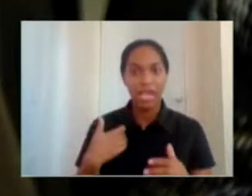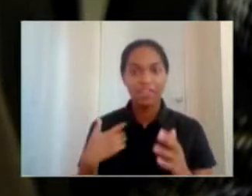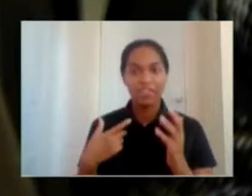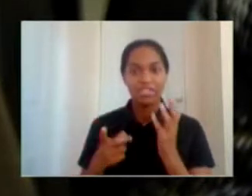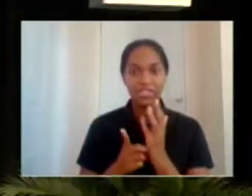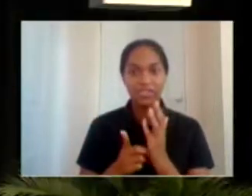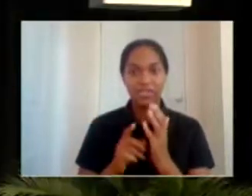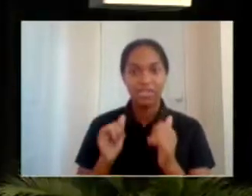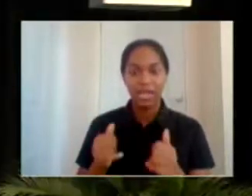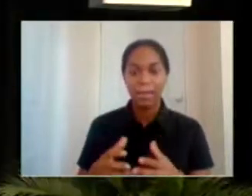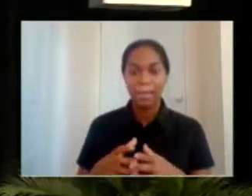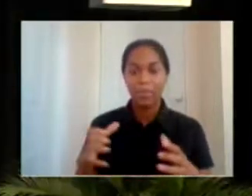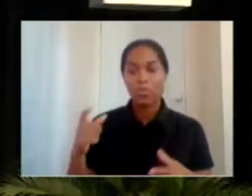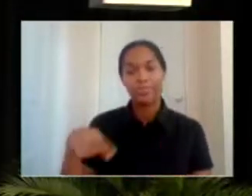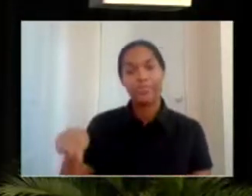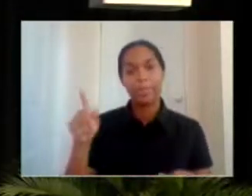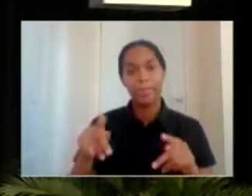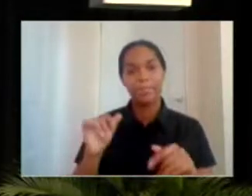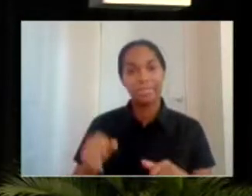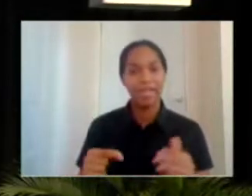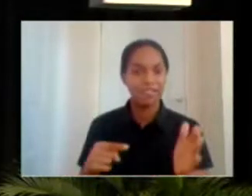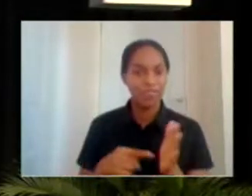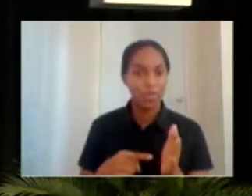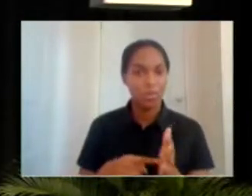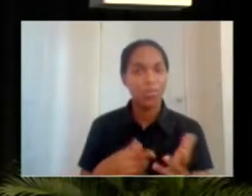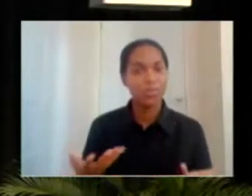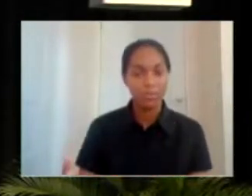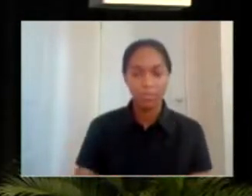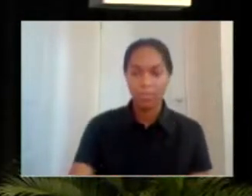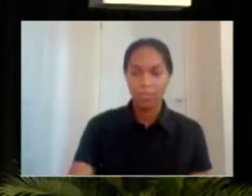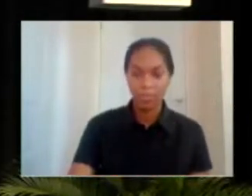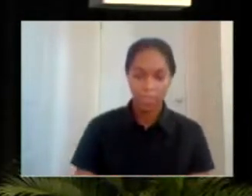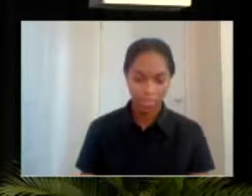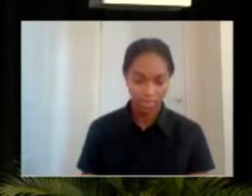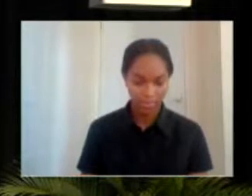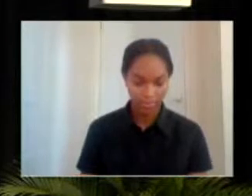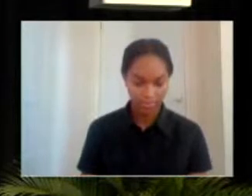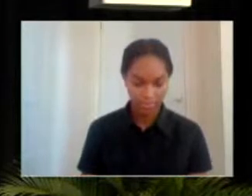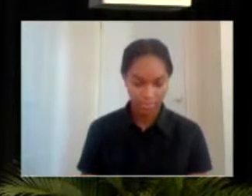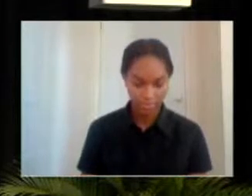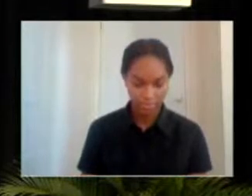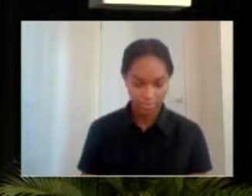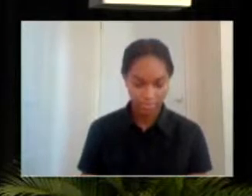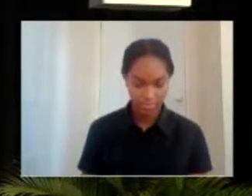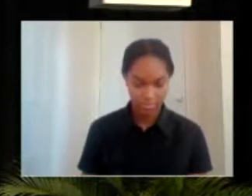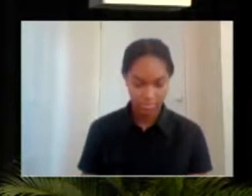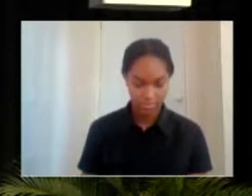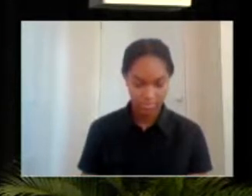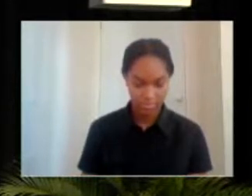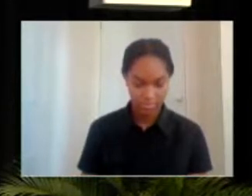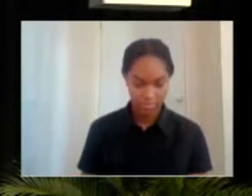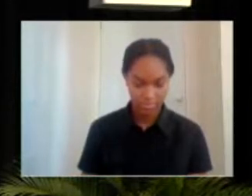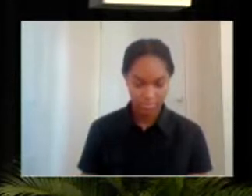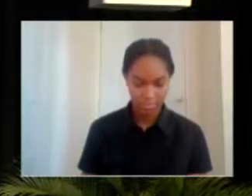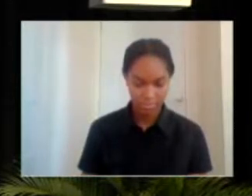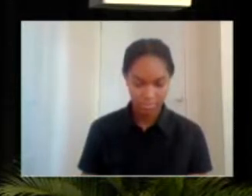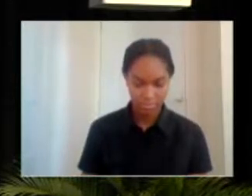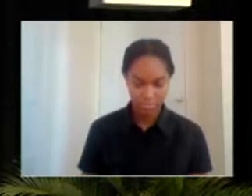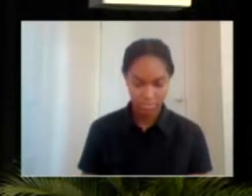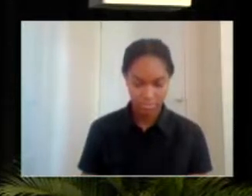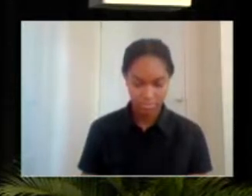of the population can afford? Yeah, well, so because I come first in the alphabet, let me start. For